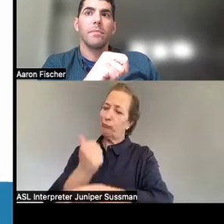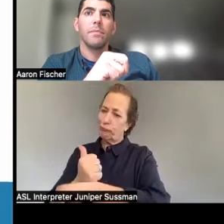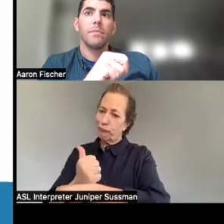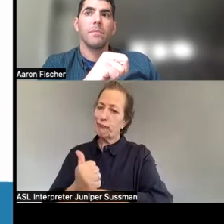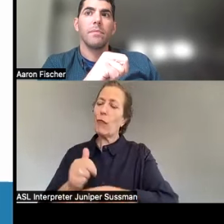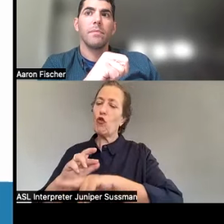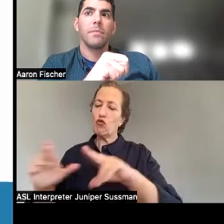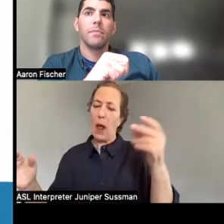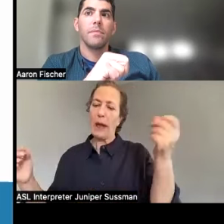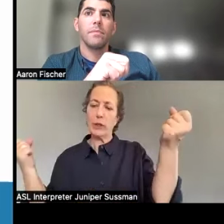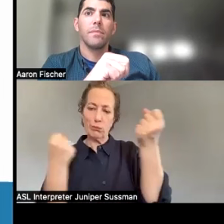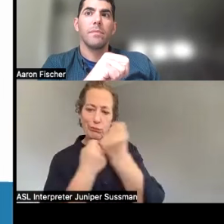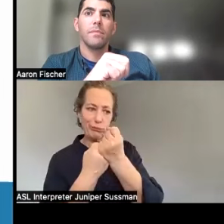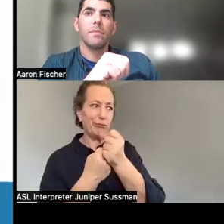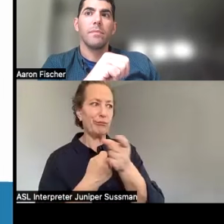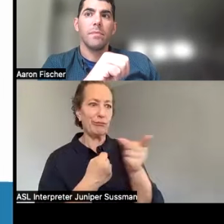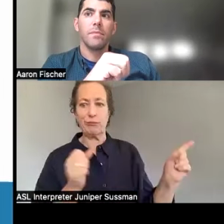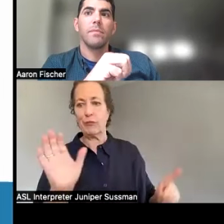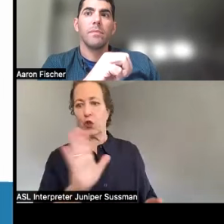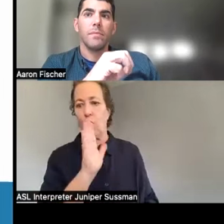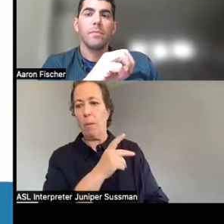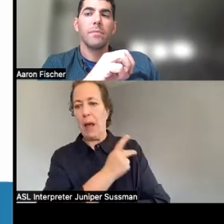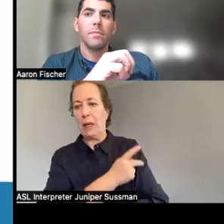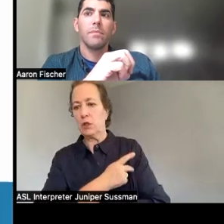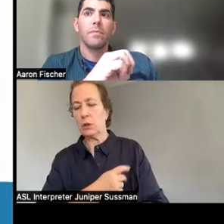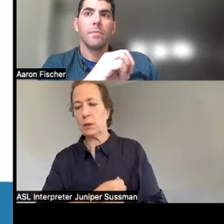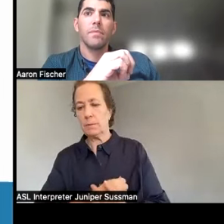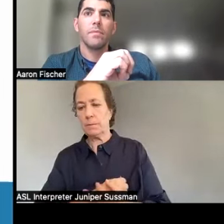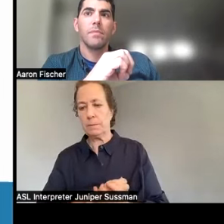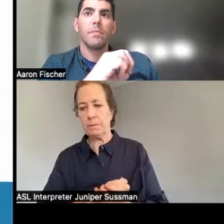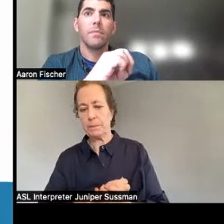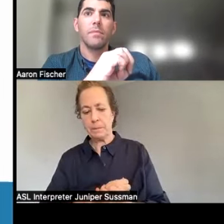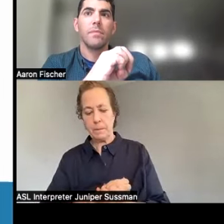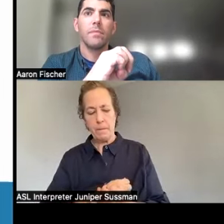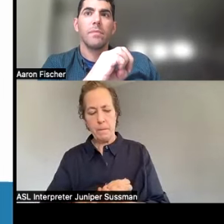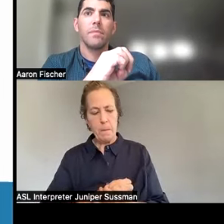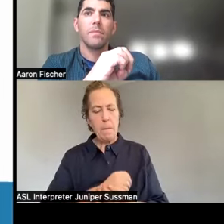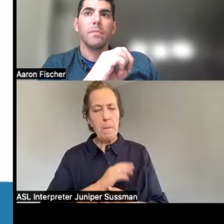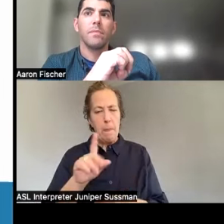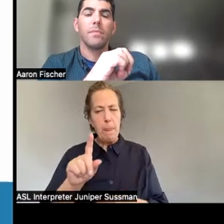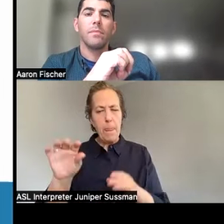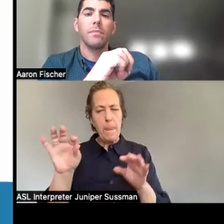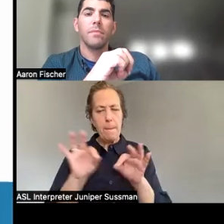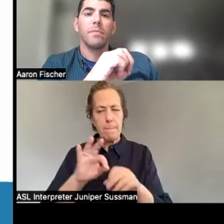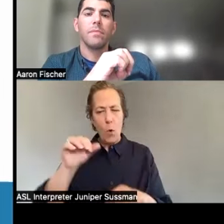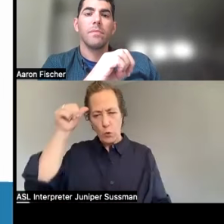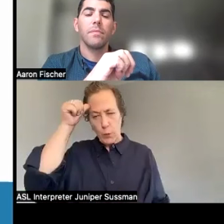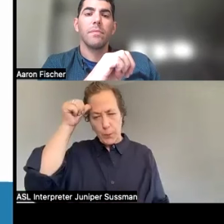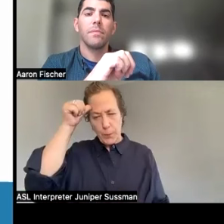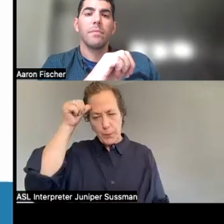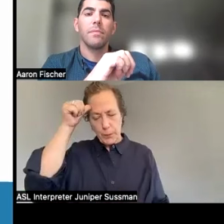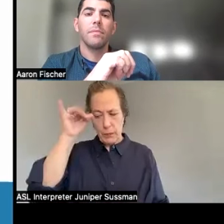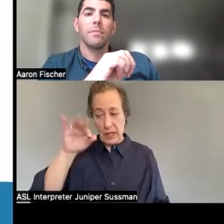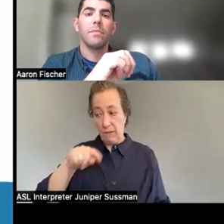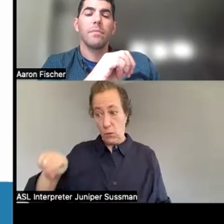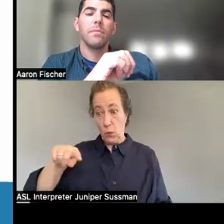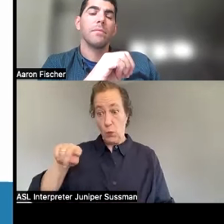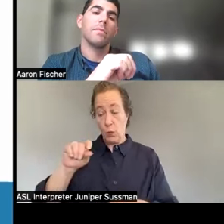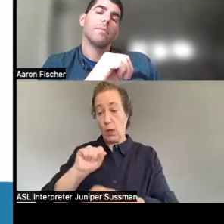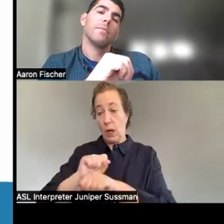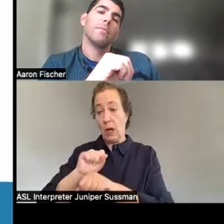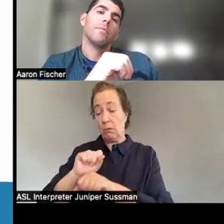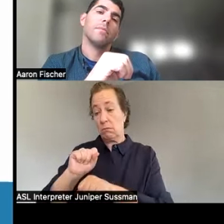and advocate for their patients. A few things to keep in mind if you're a health center staff person and this is